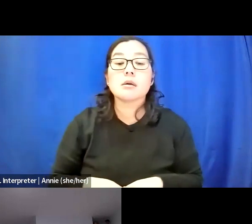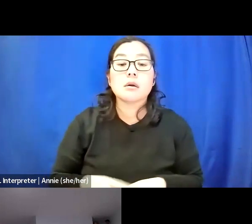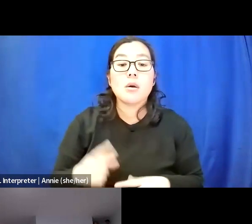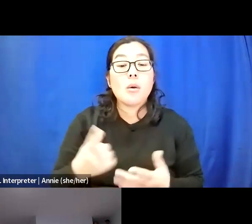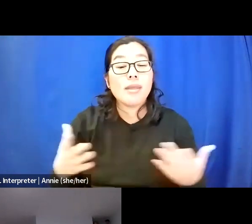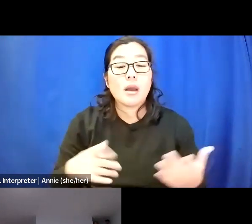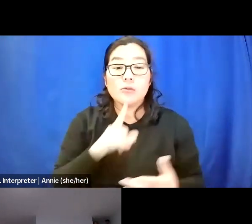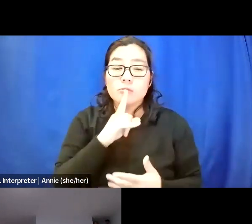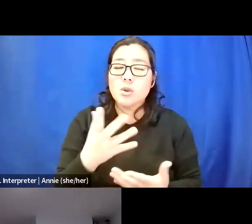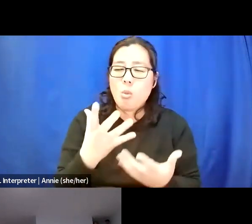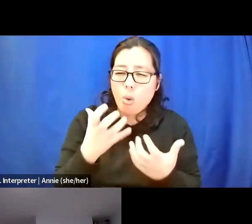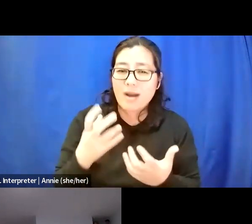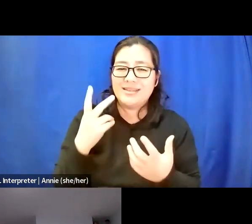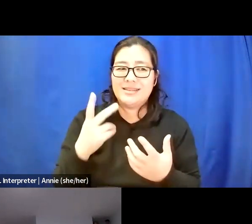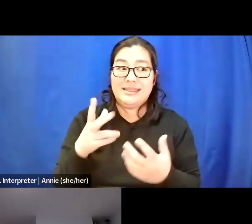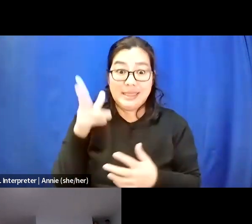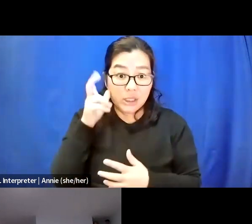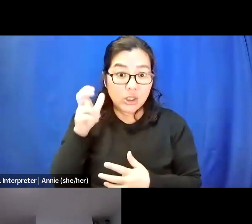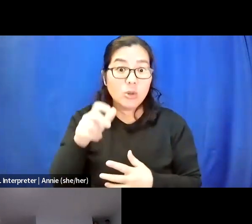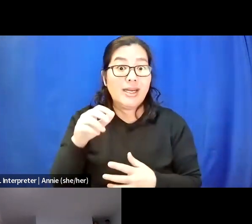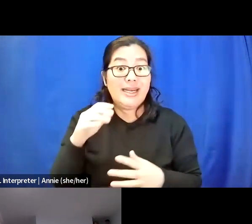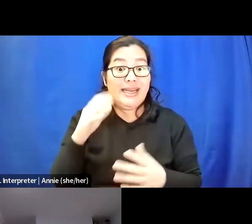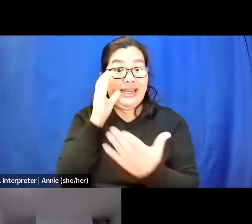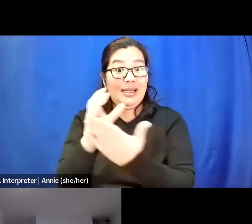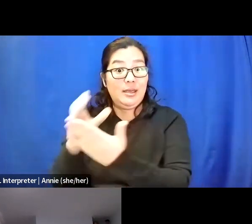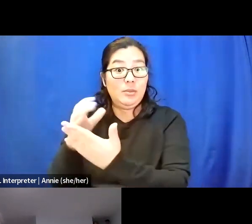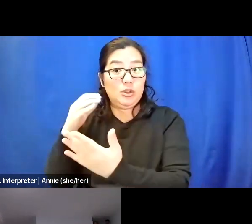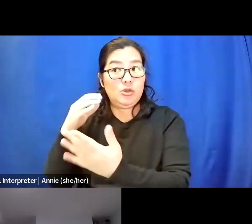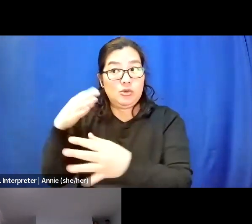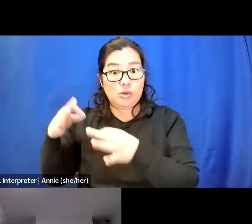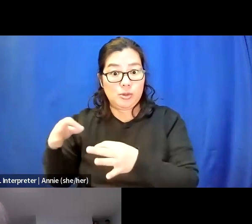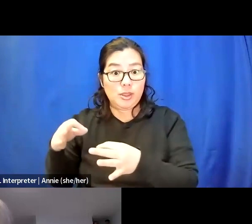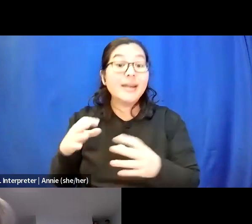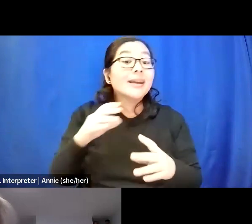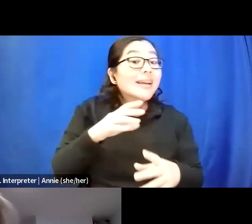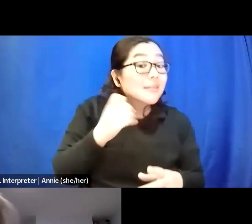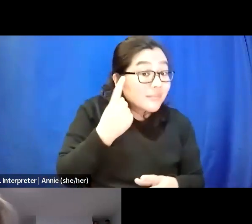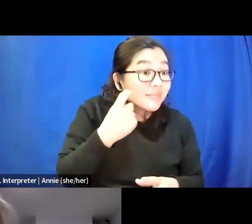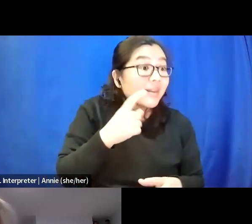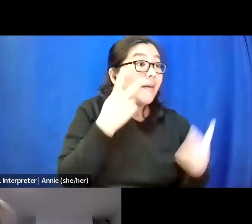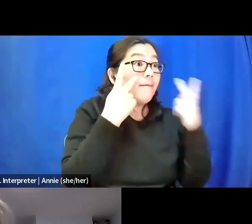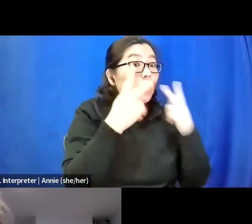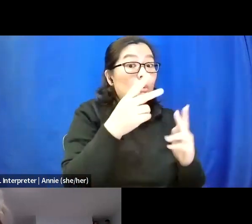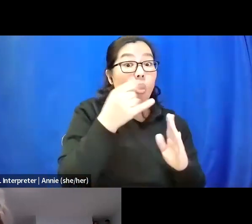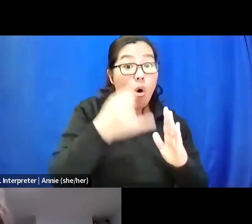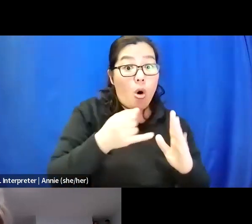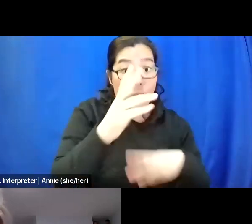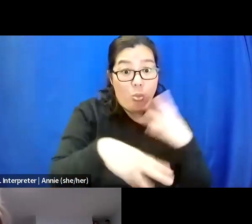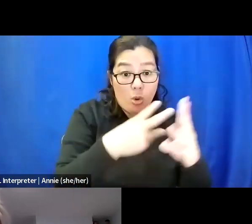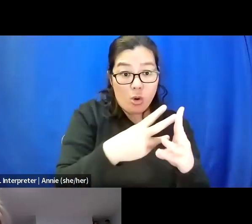image description in the visual art field, so in museum audio